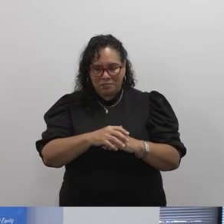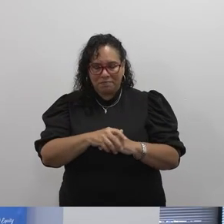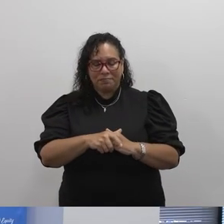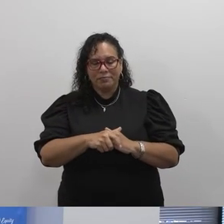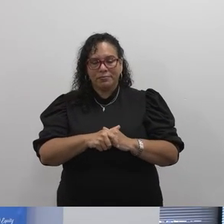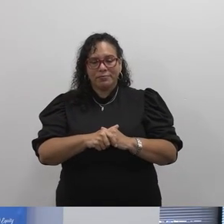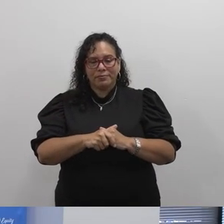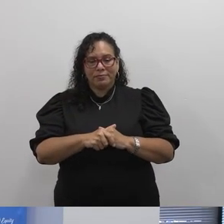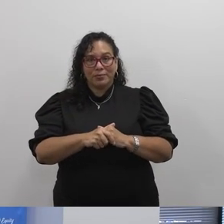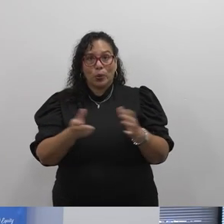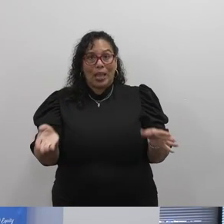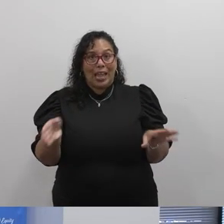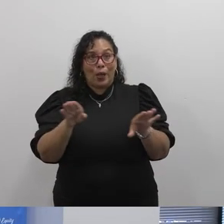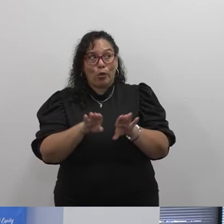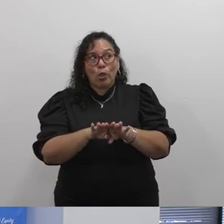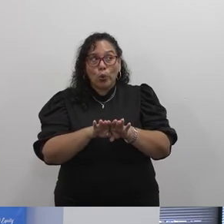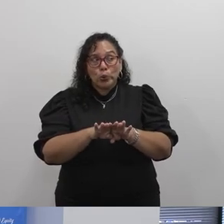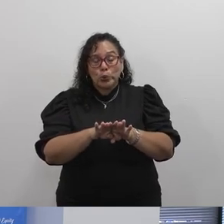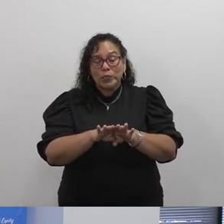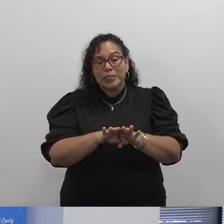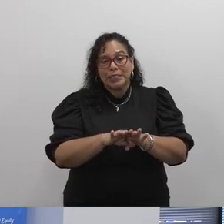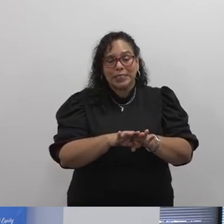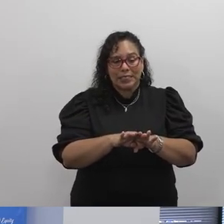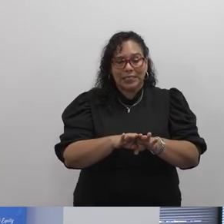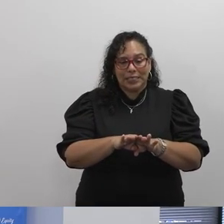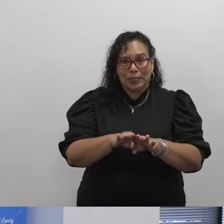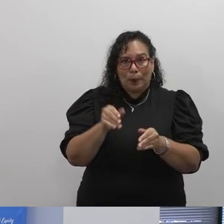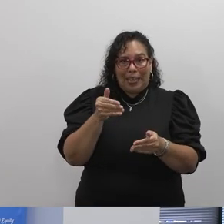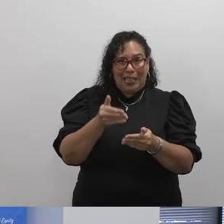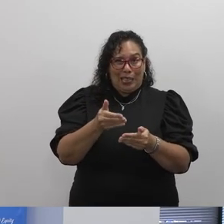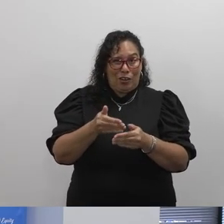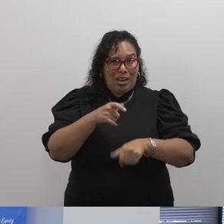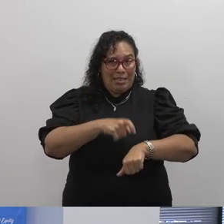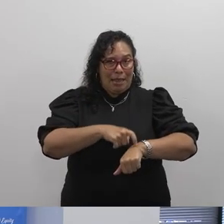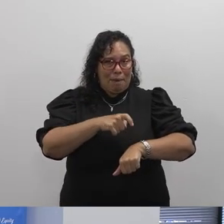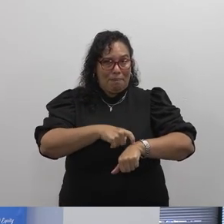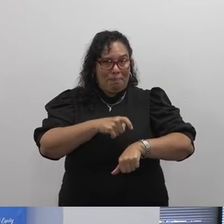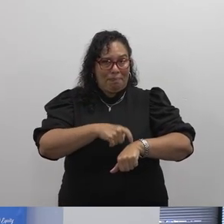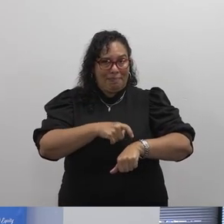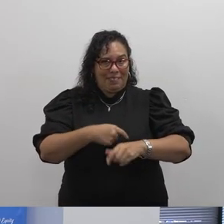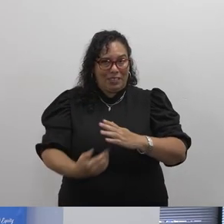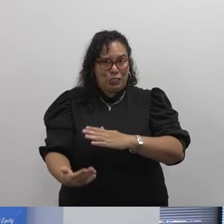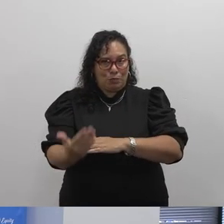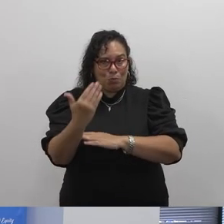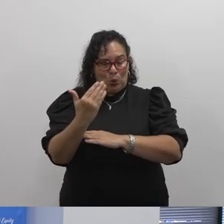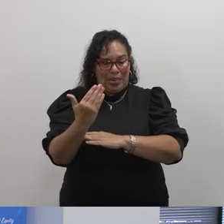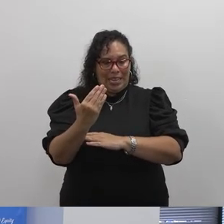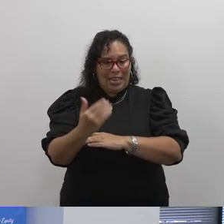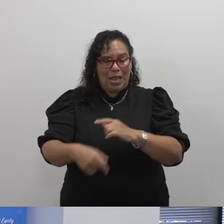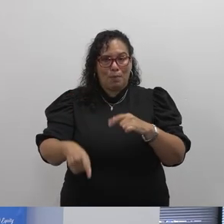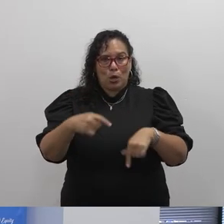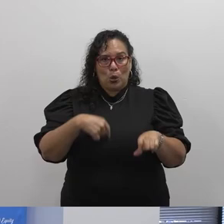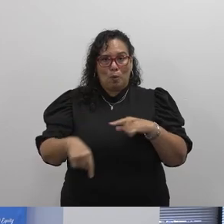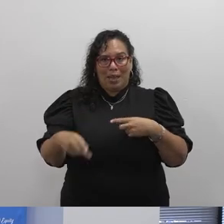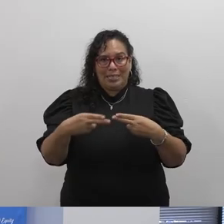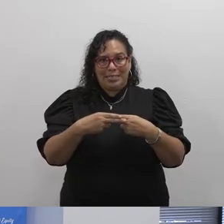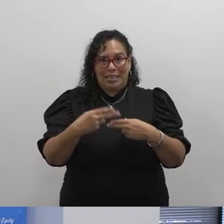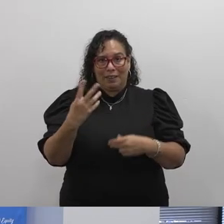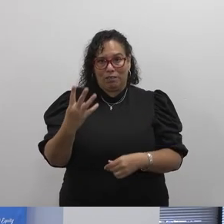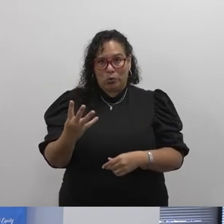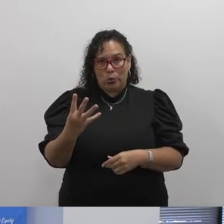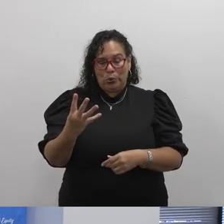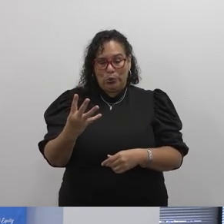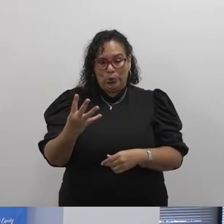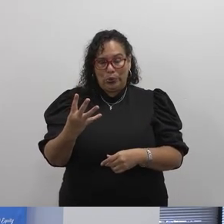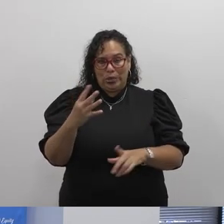So in closing, I'm actually, as we're nearing our time for this morning, I'm just going to go back to slide four,